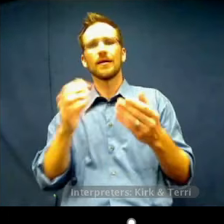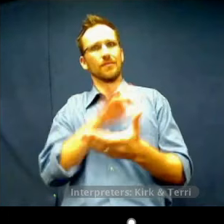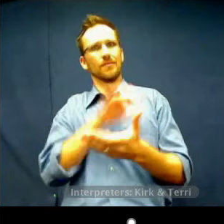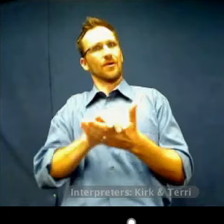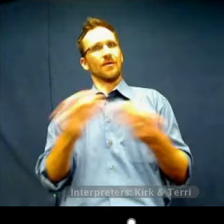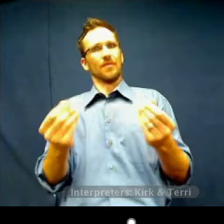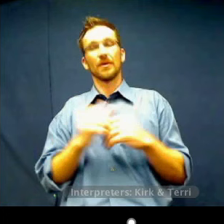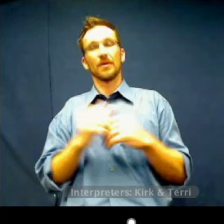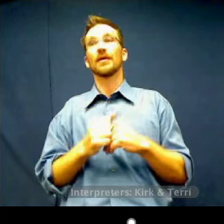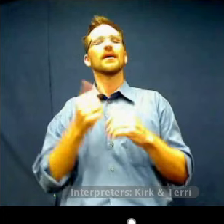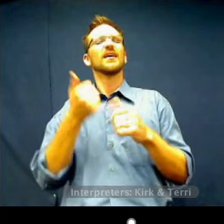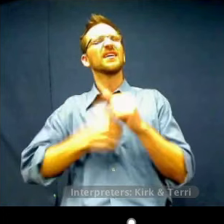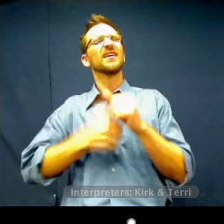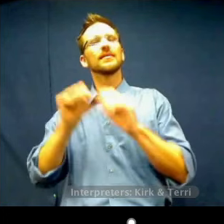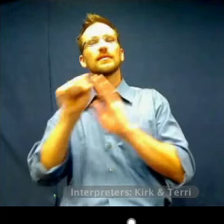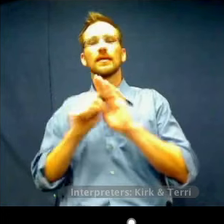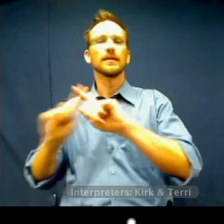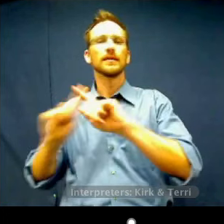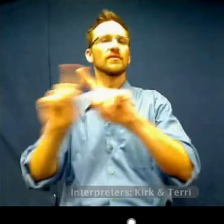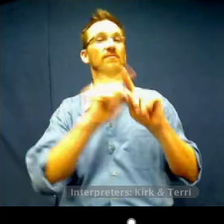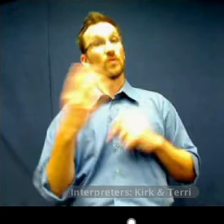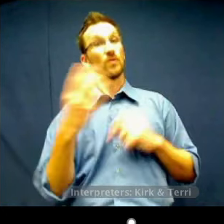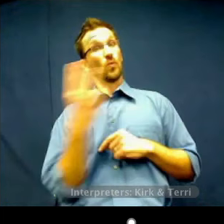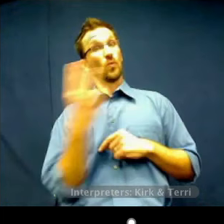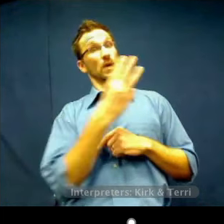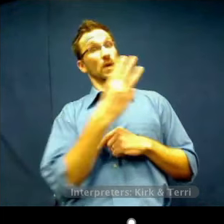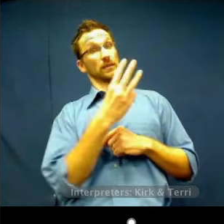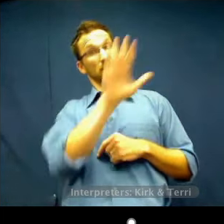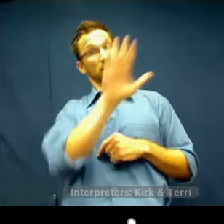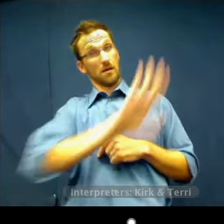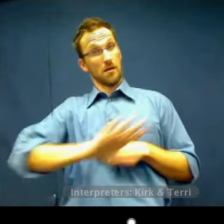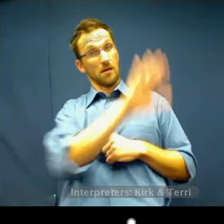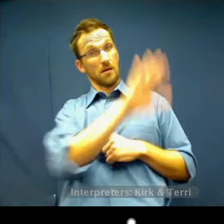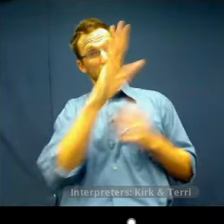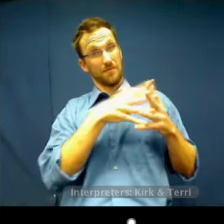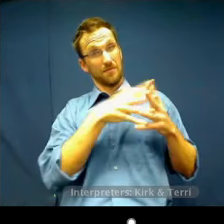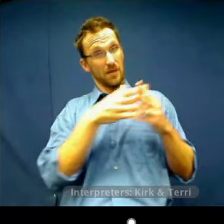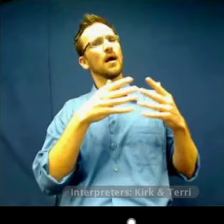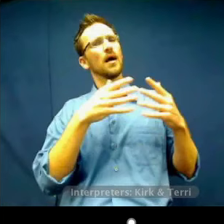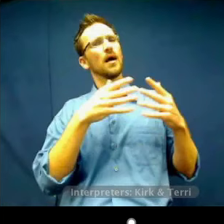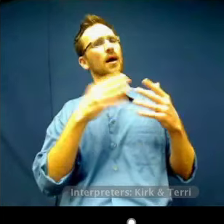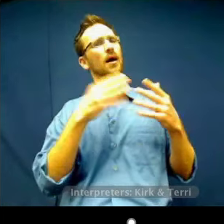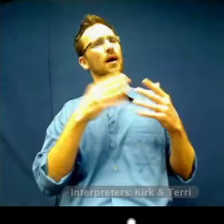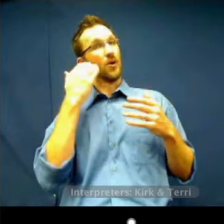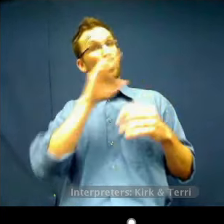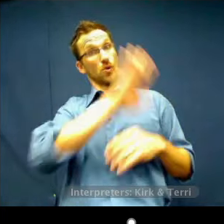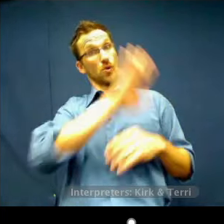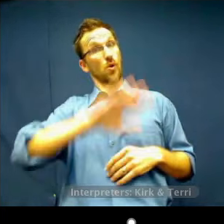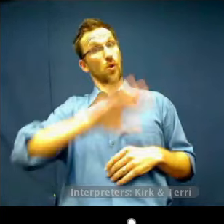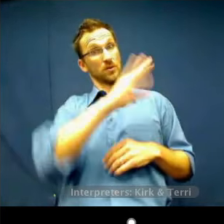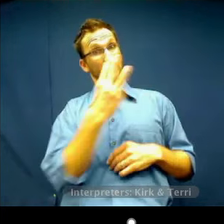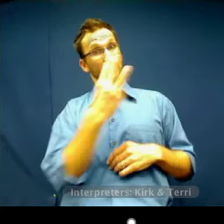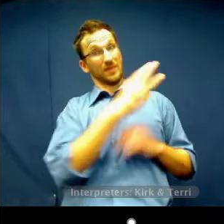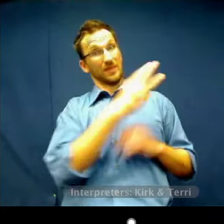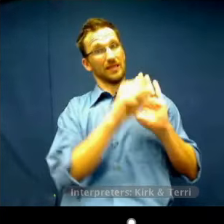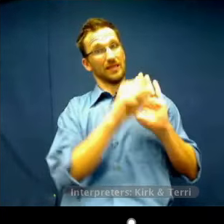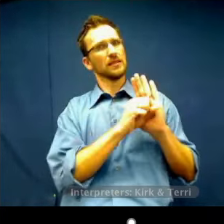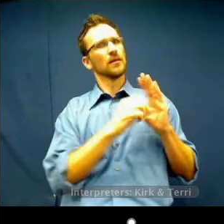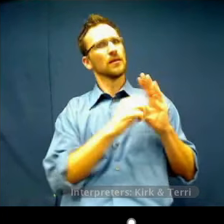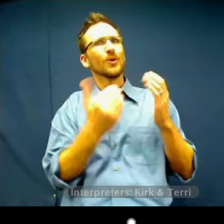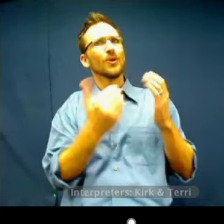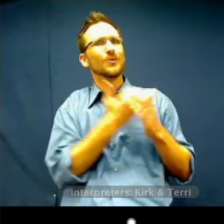you know, if you live out there, those states came into the United States the last. I mean, they're newer